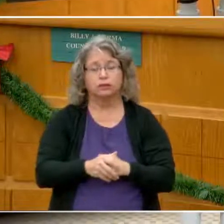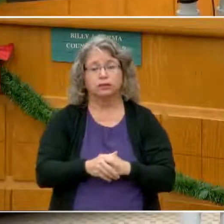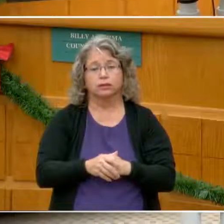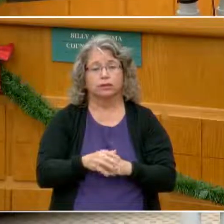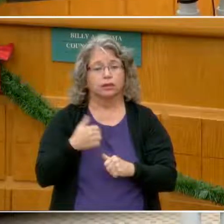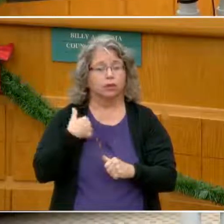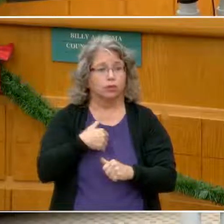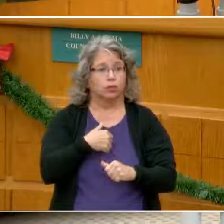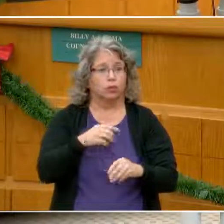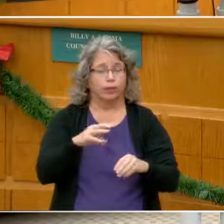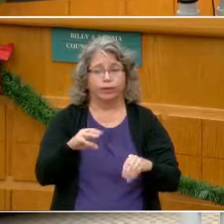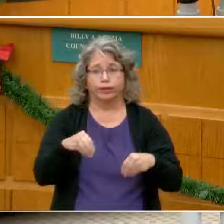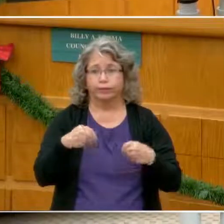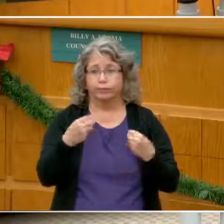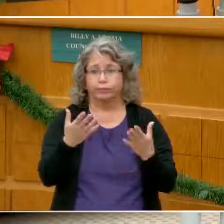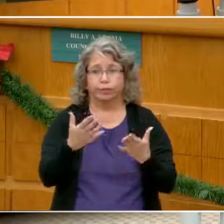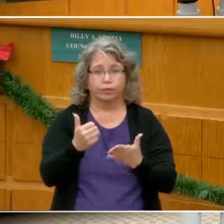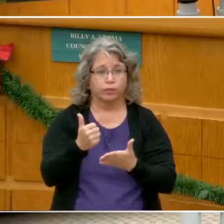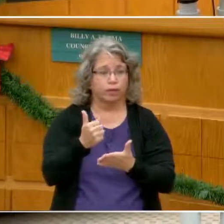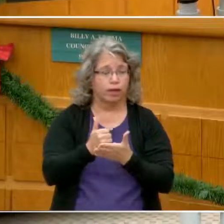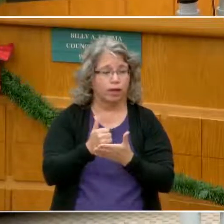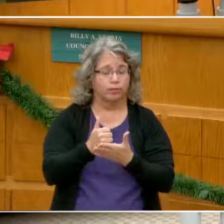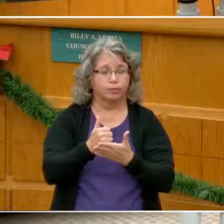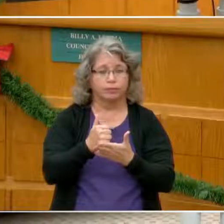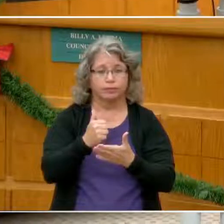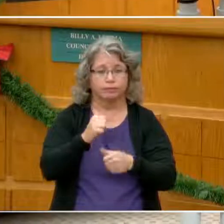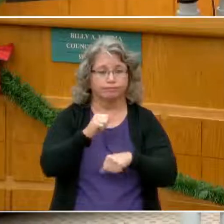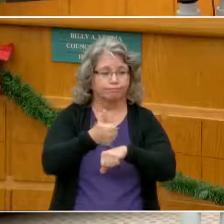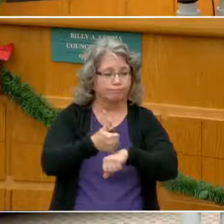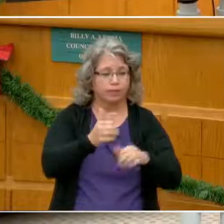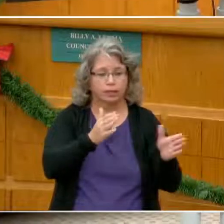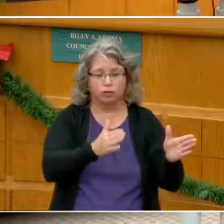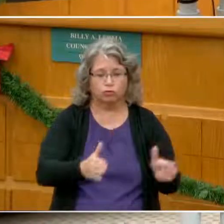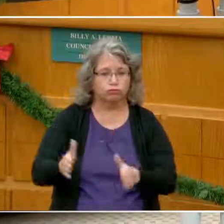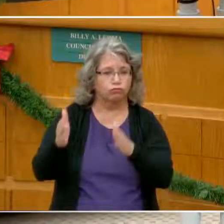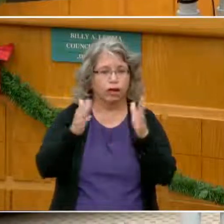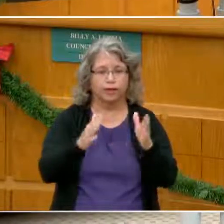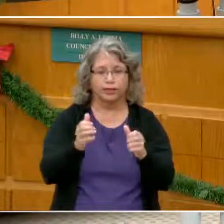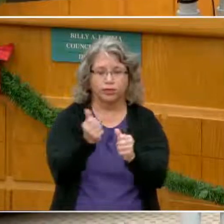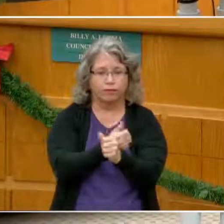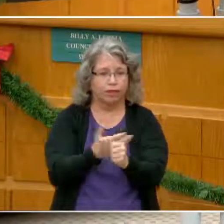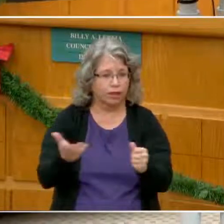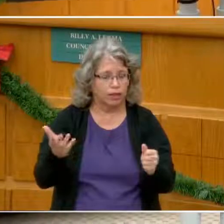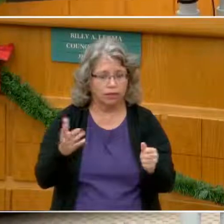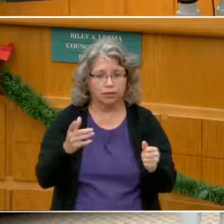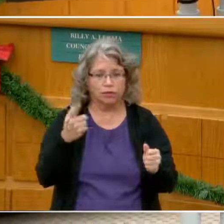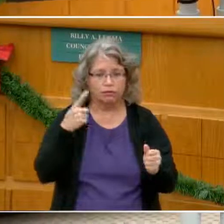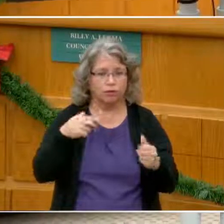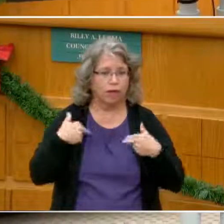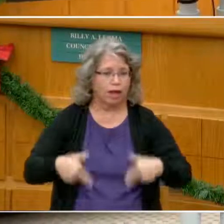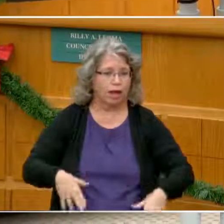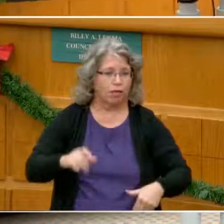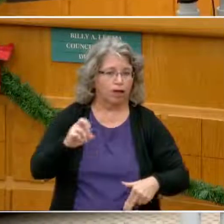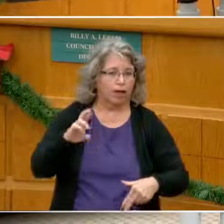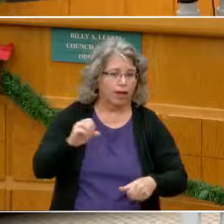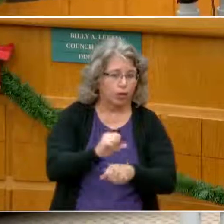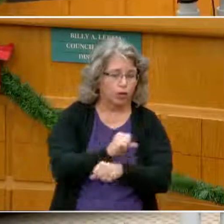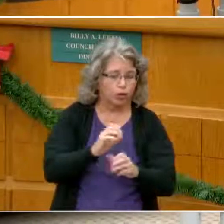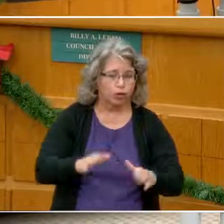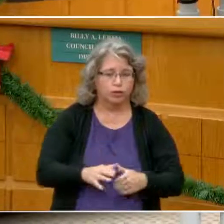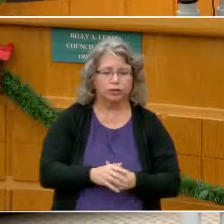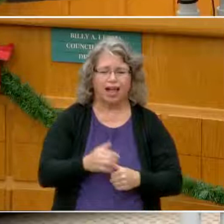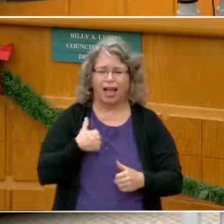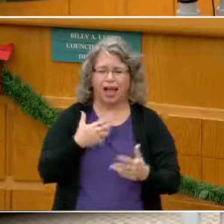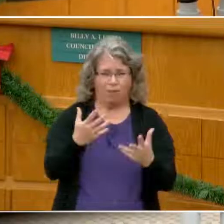to all those healthcare providers that need them. And I would love for this fight to simply end, but the fight